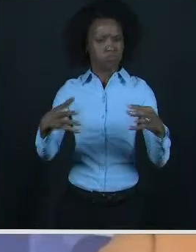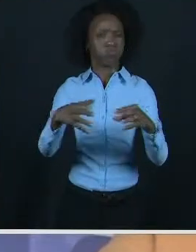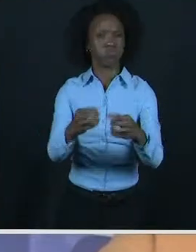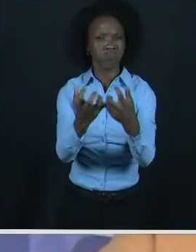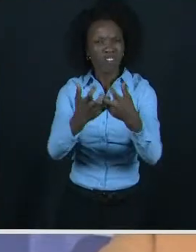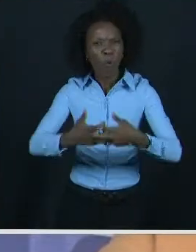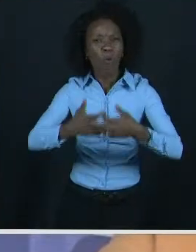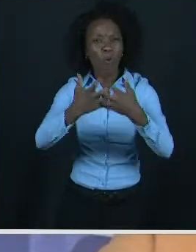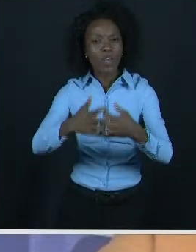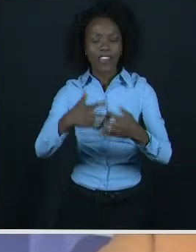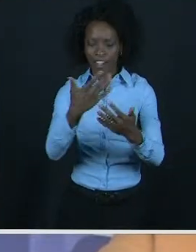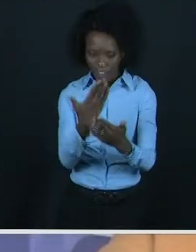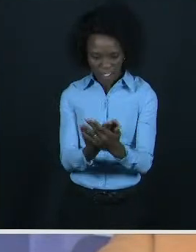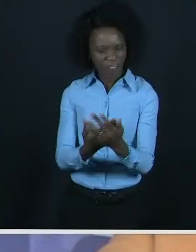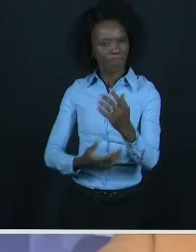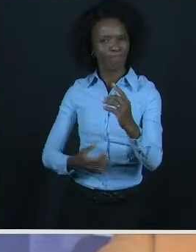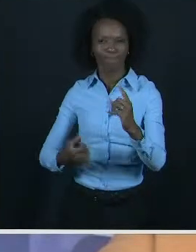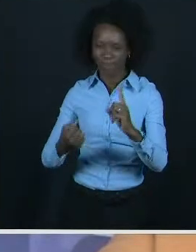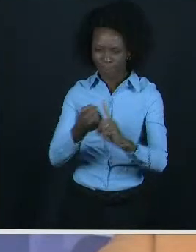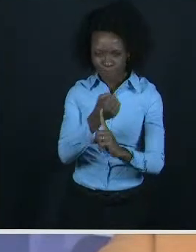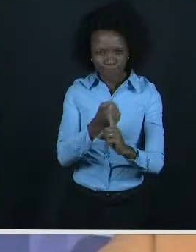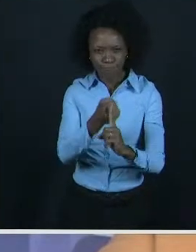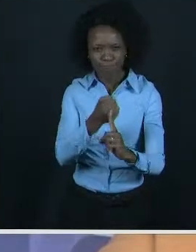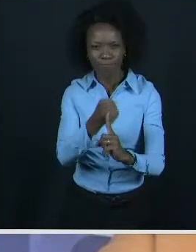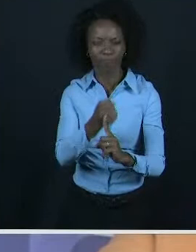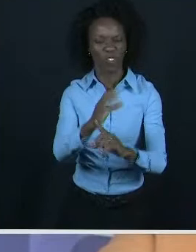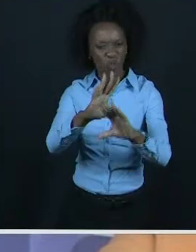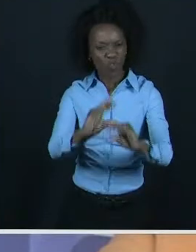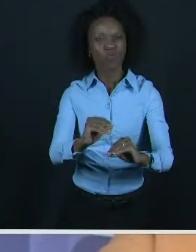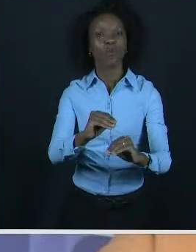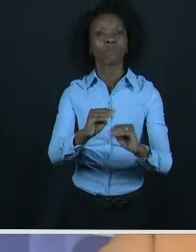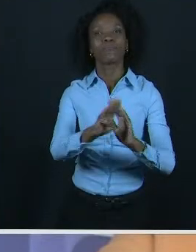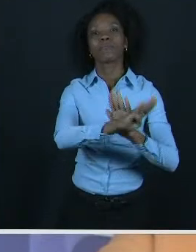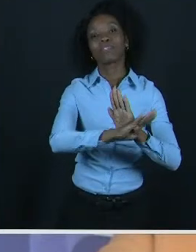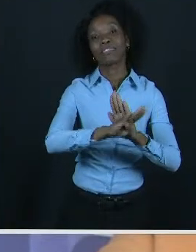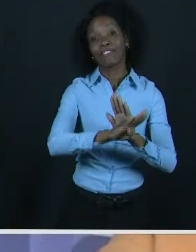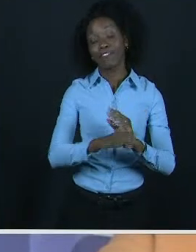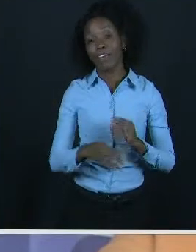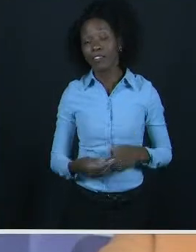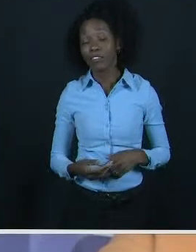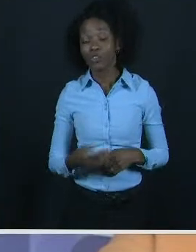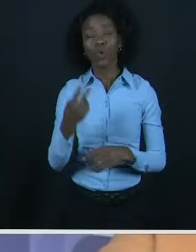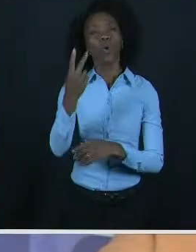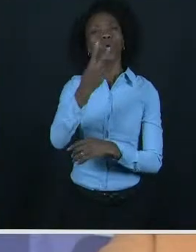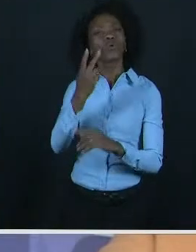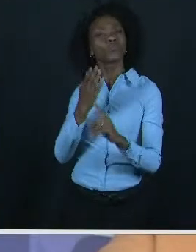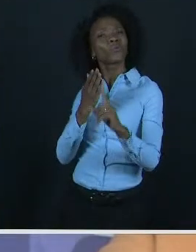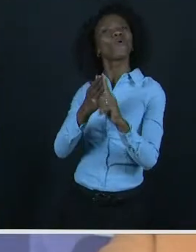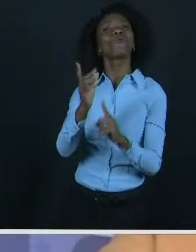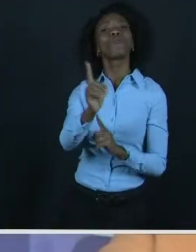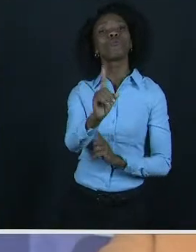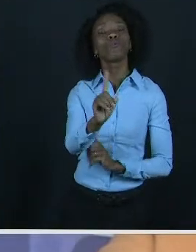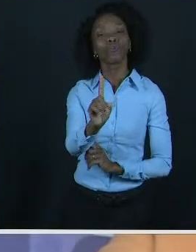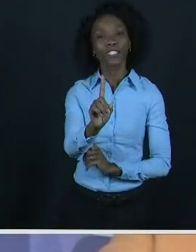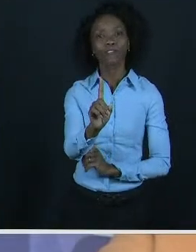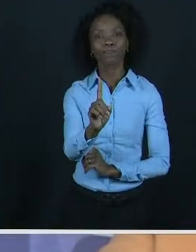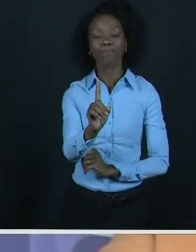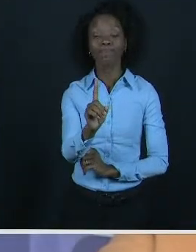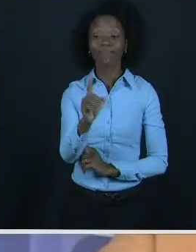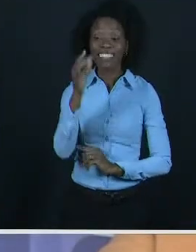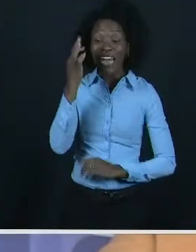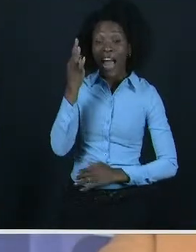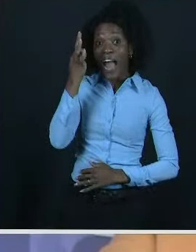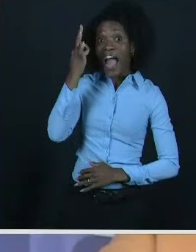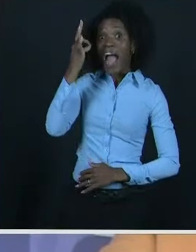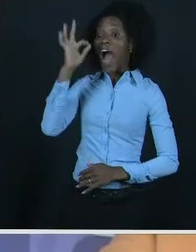against gender-based violence. It was also aimed at strengthening the